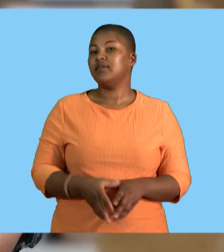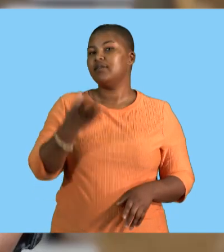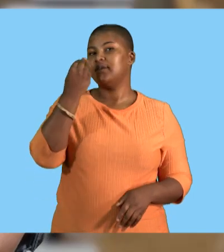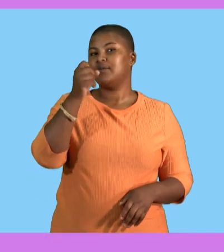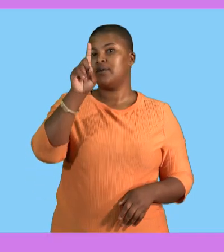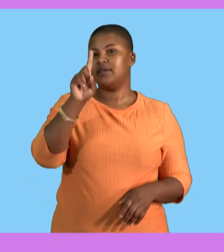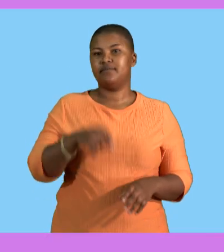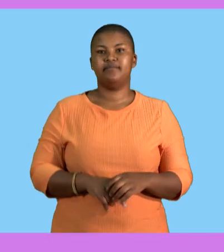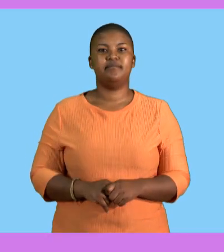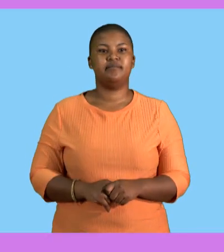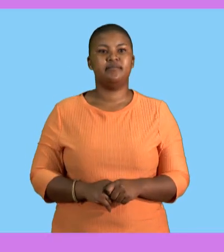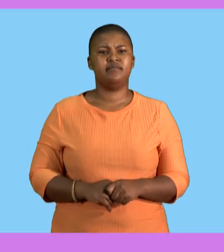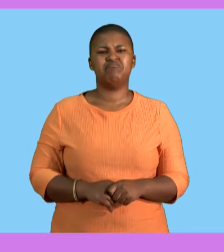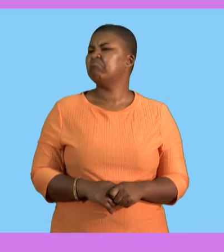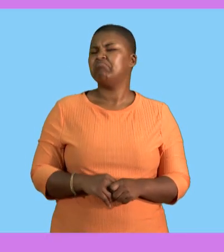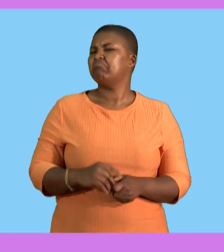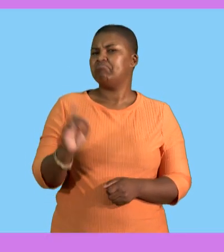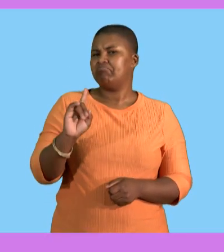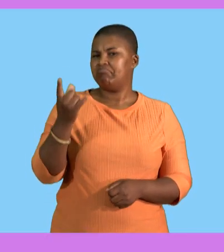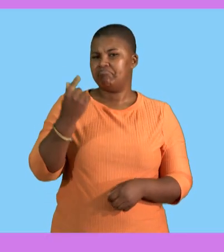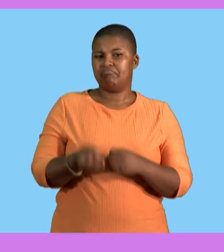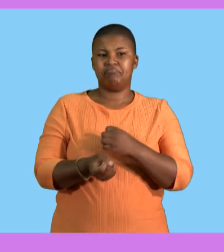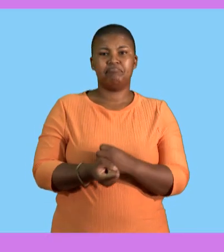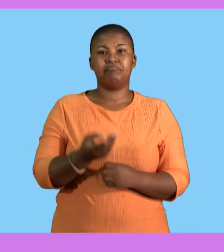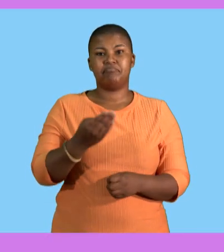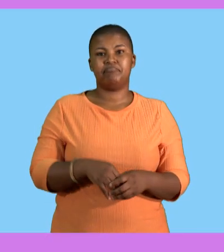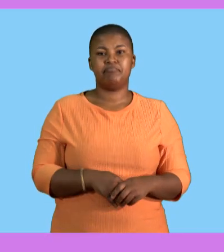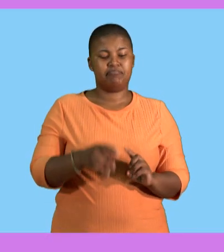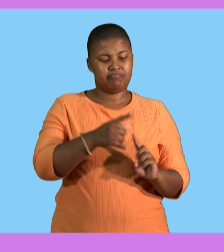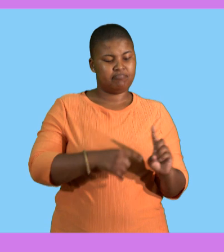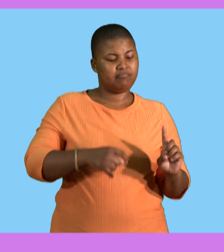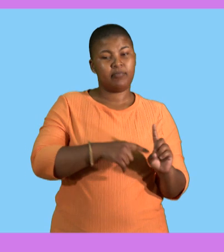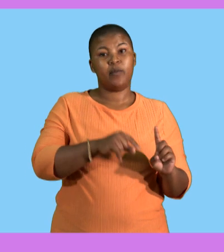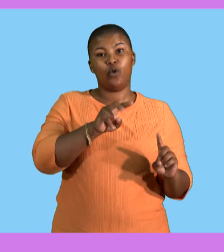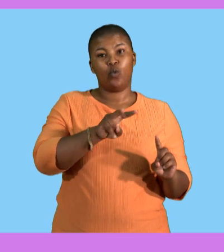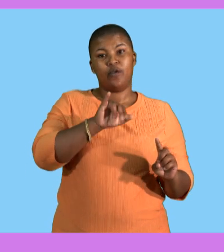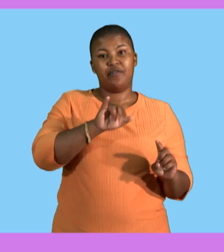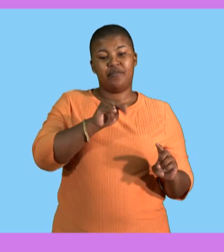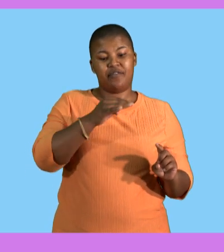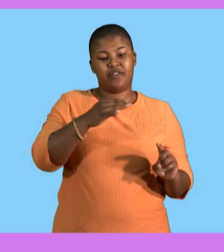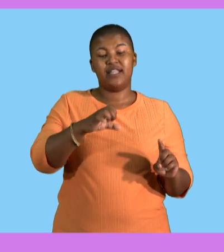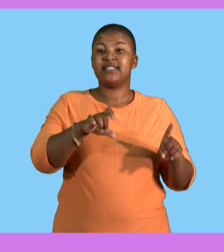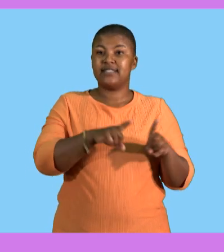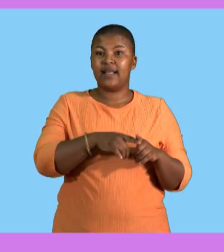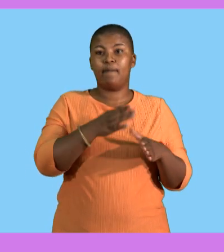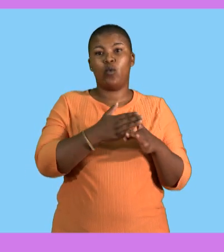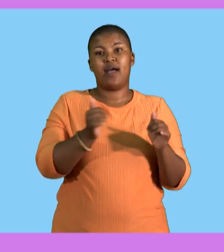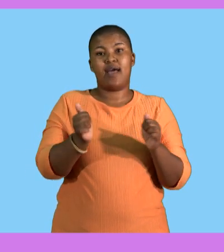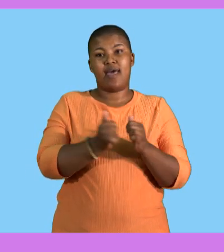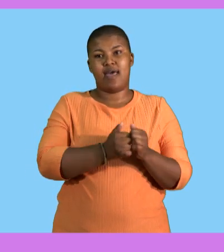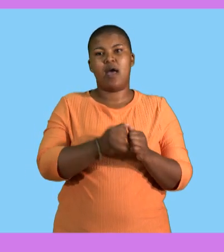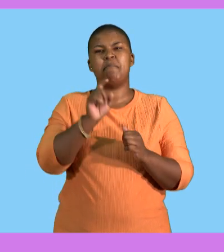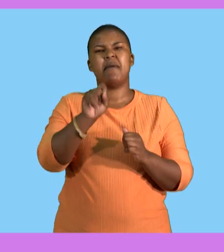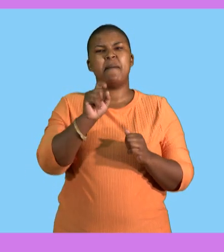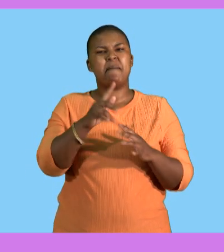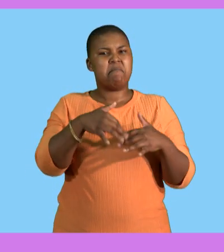question number 1. Now what do we have here? It says, Vince and his workers erect stables on his